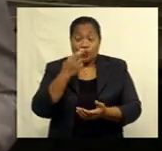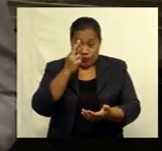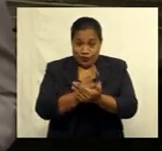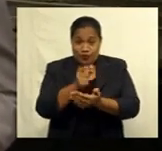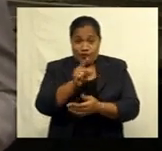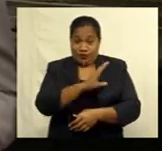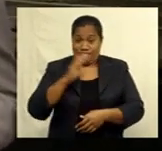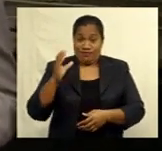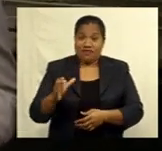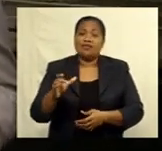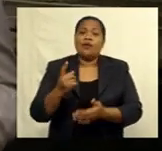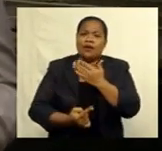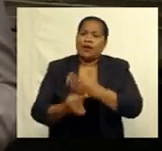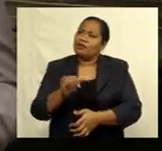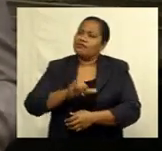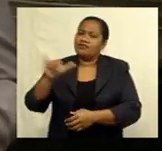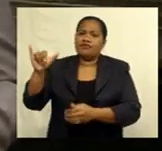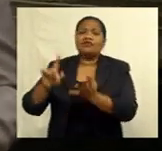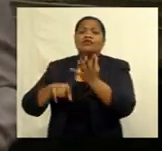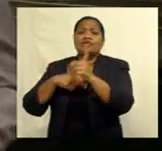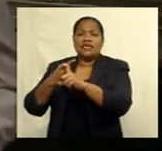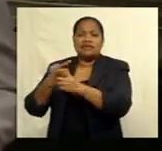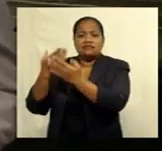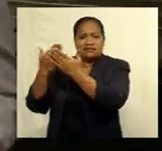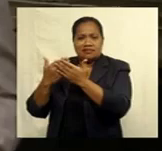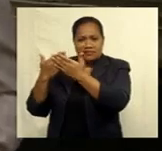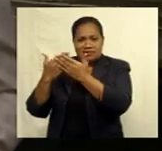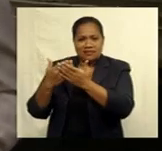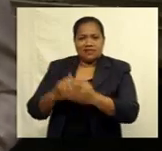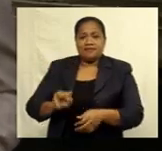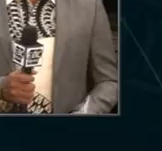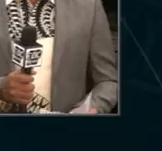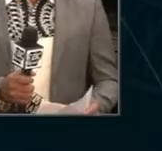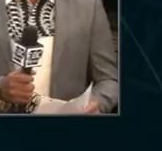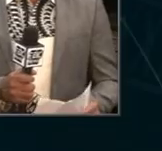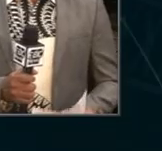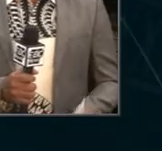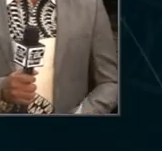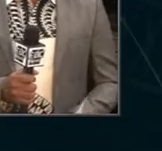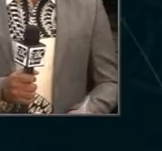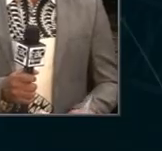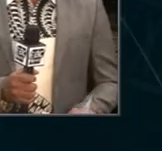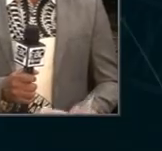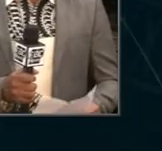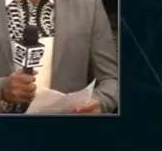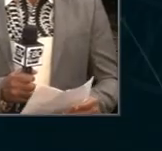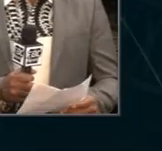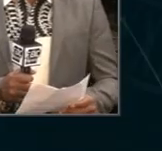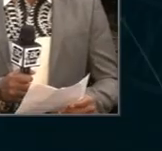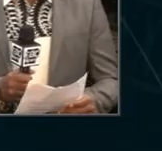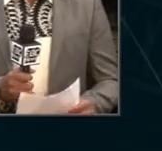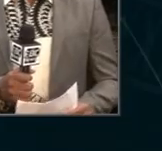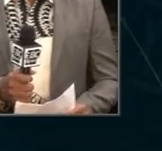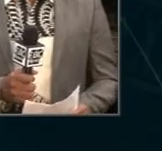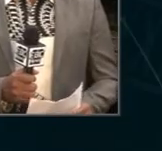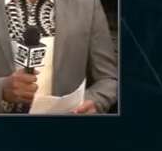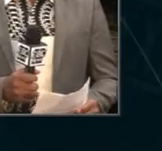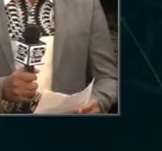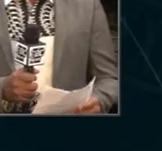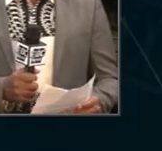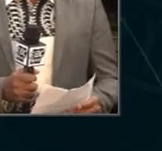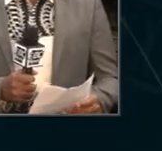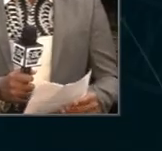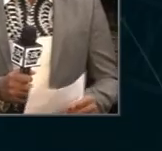away for study in the United Kingdom. His leadership was also instrumental in the COVID-19 response effort